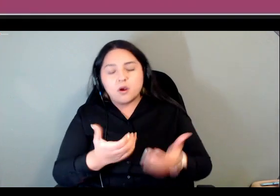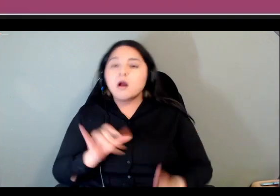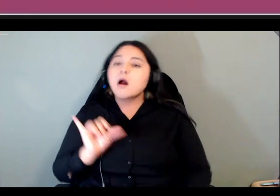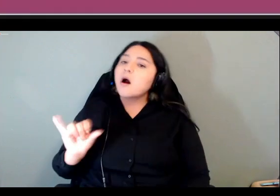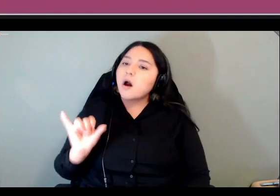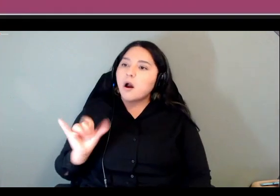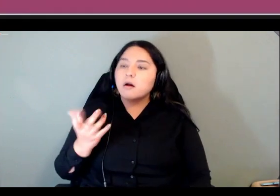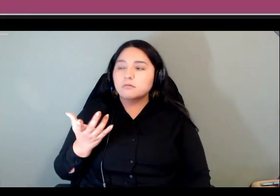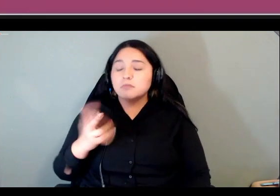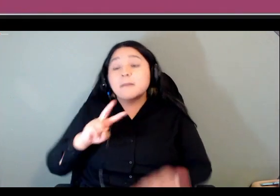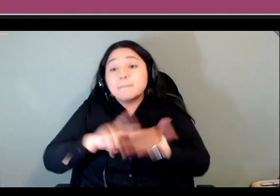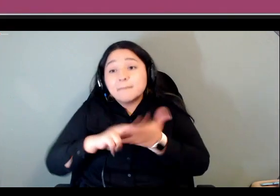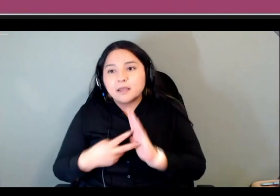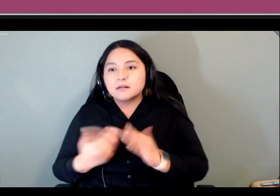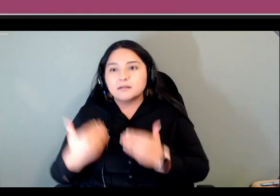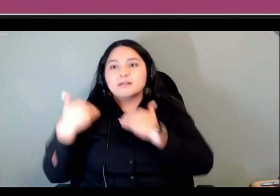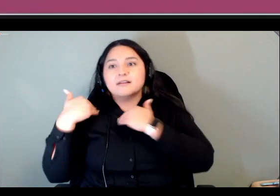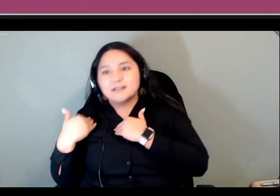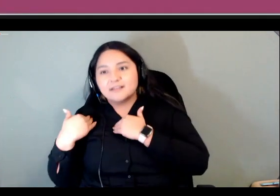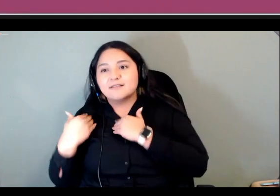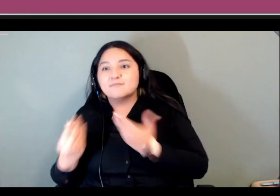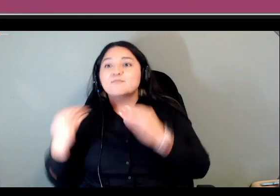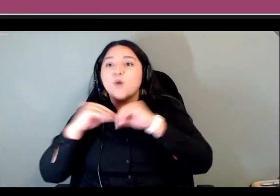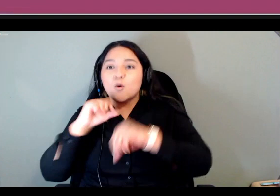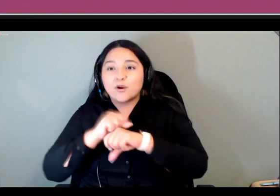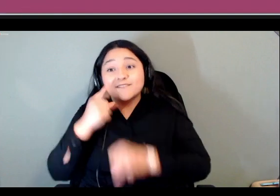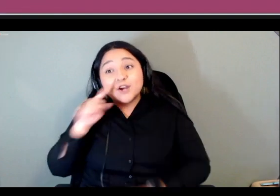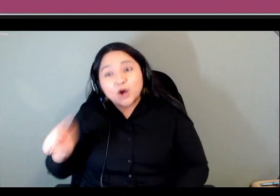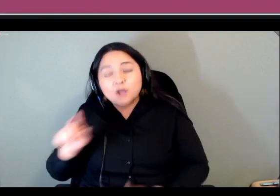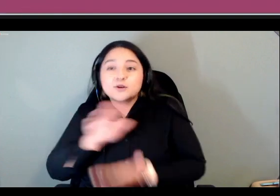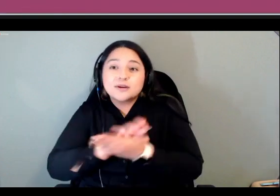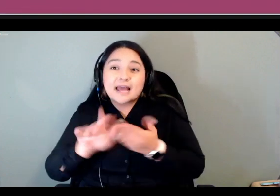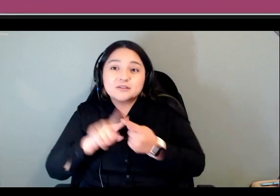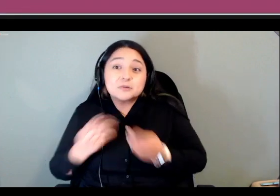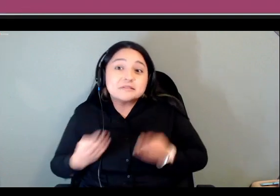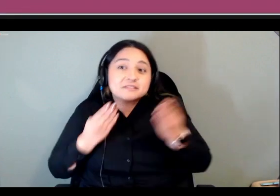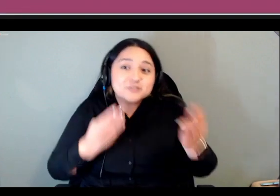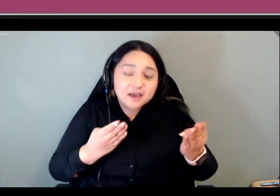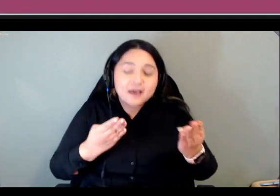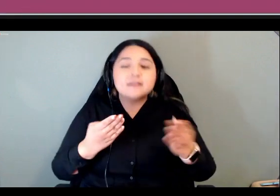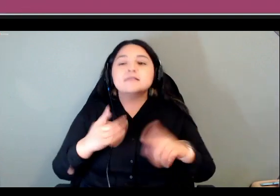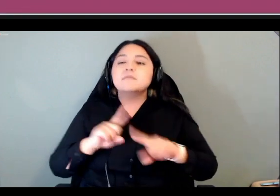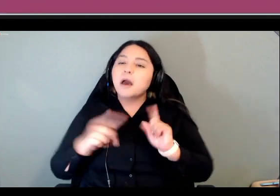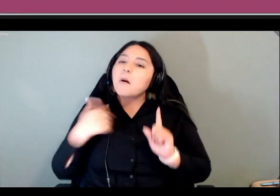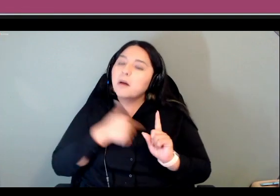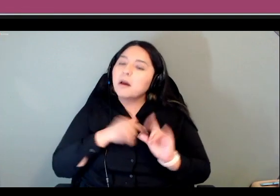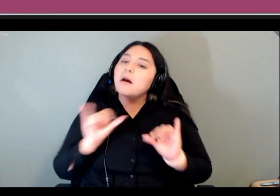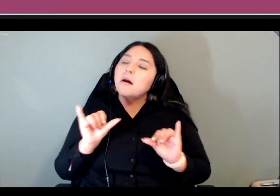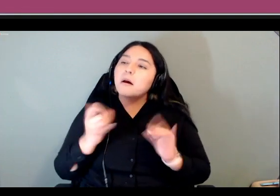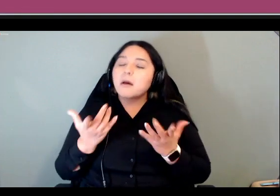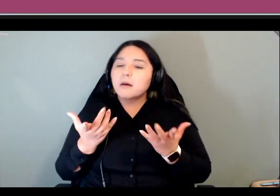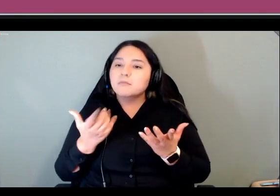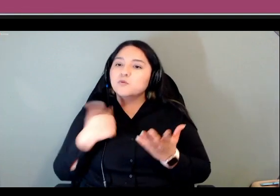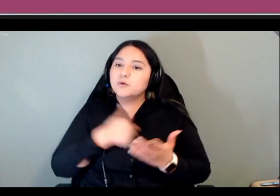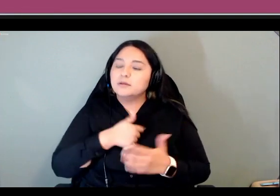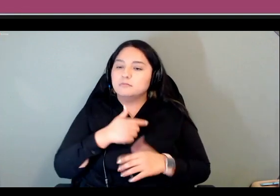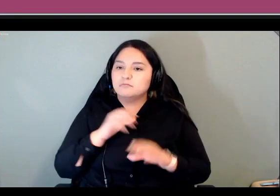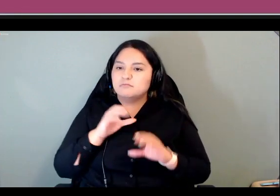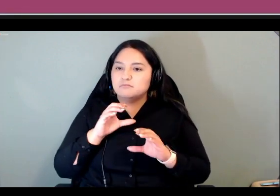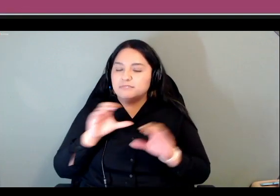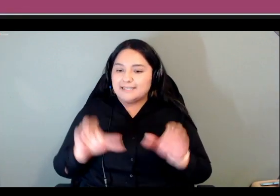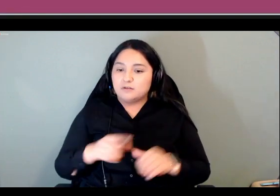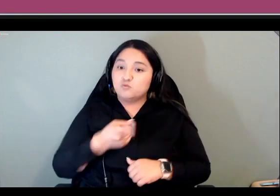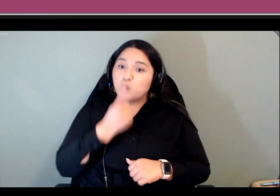meant more work for her. So it was very nice of her to even make that suggestion, but we ended up doing 1